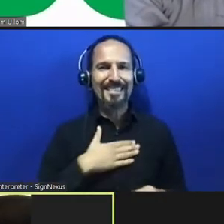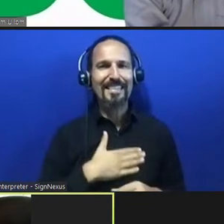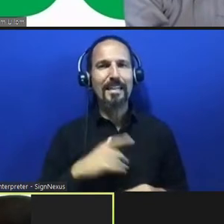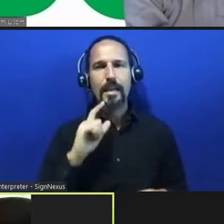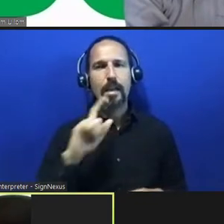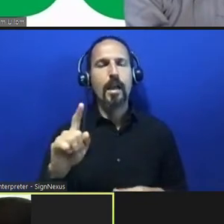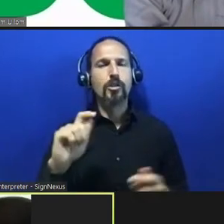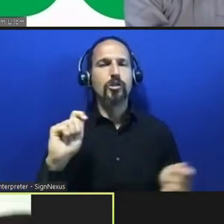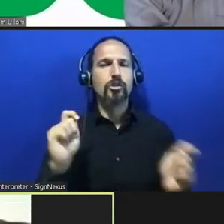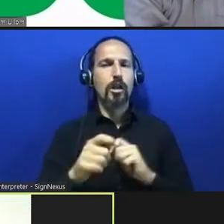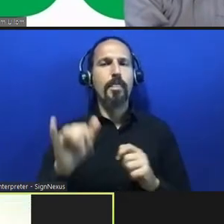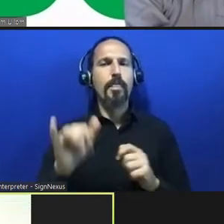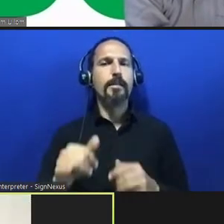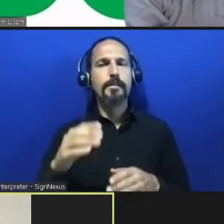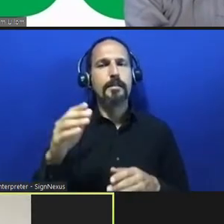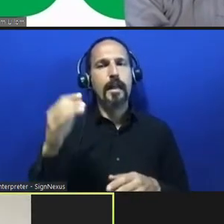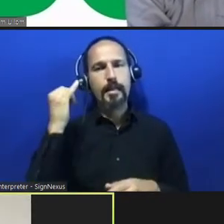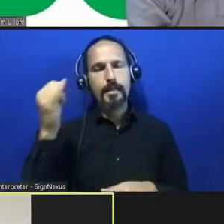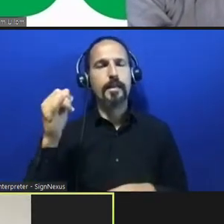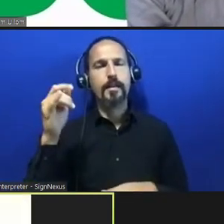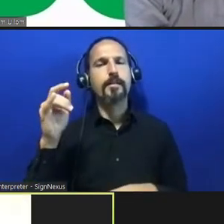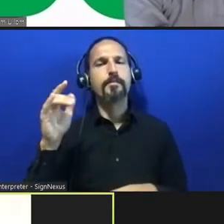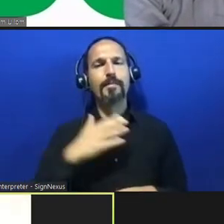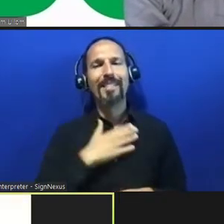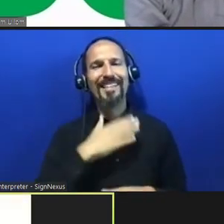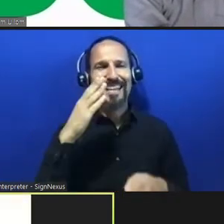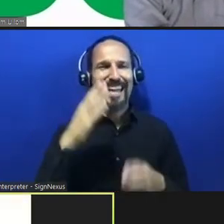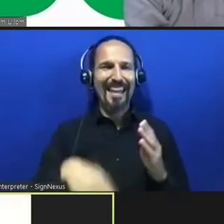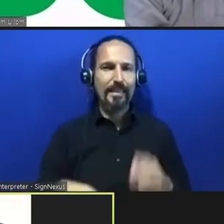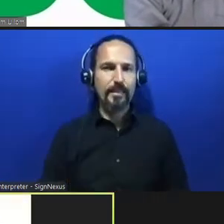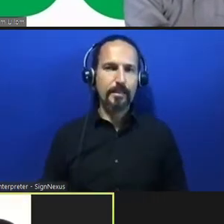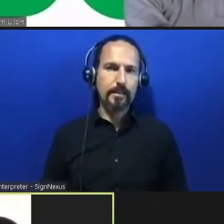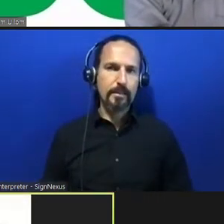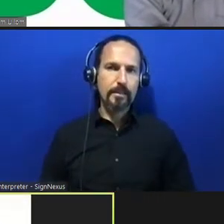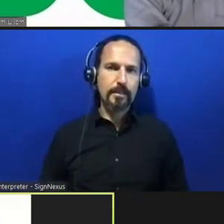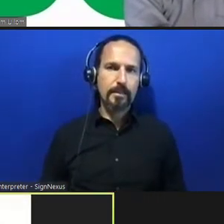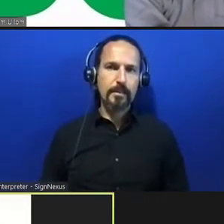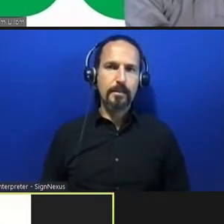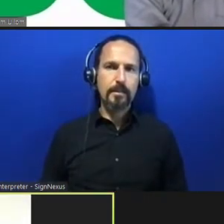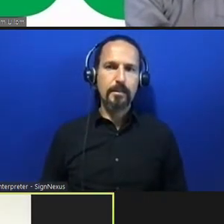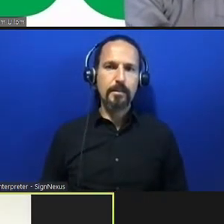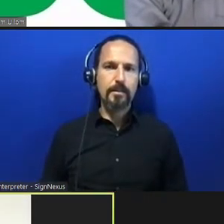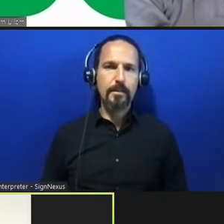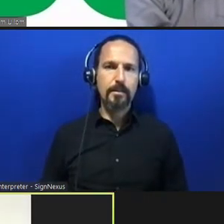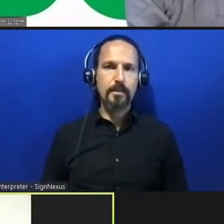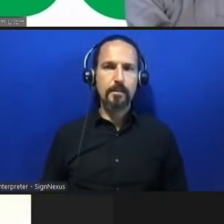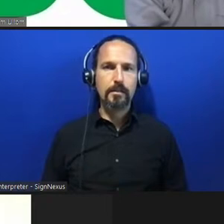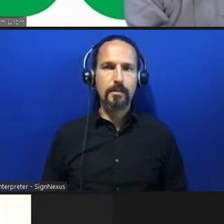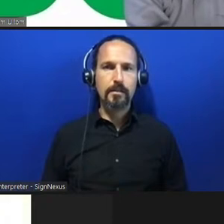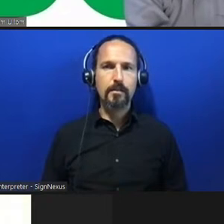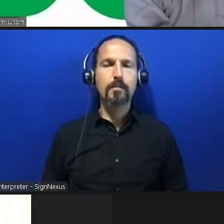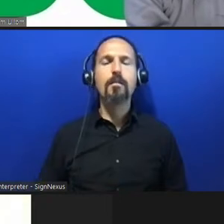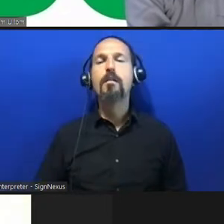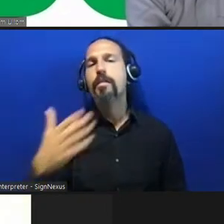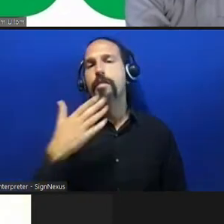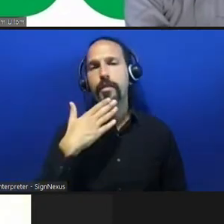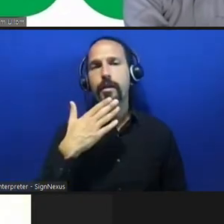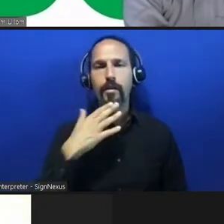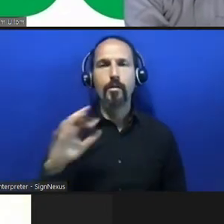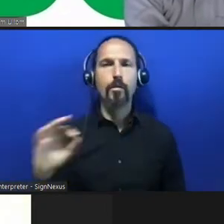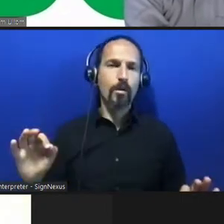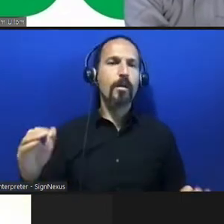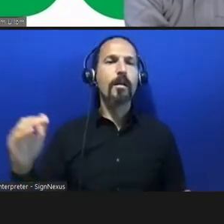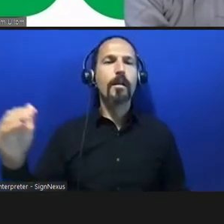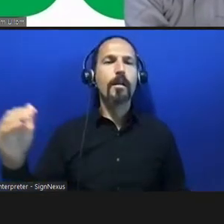amend this idea end it okay they're done thank you